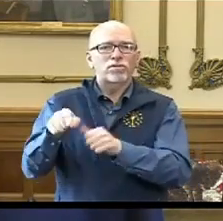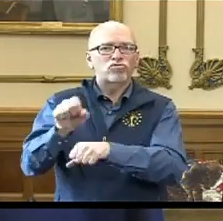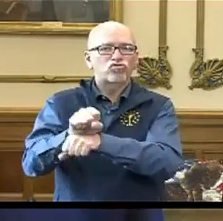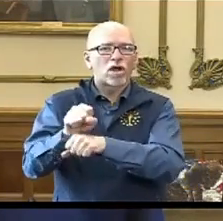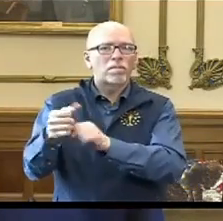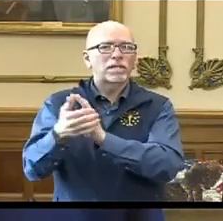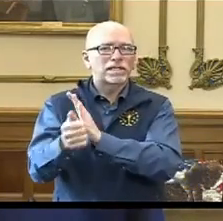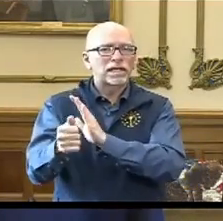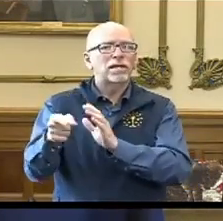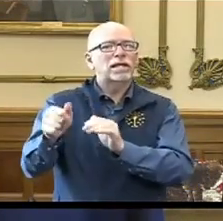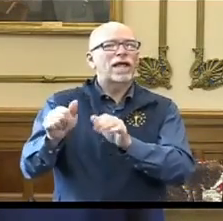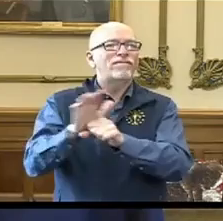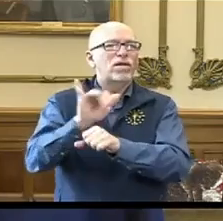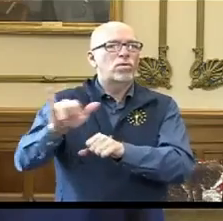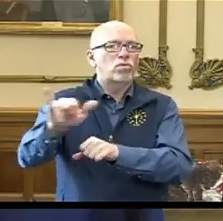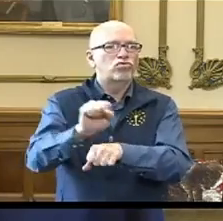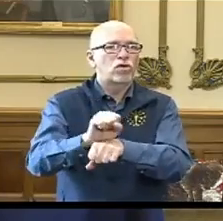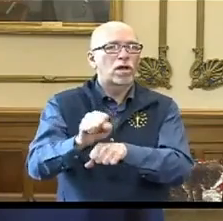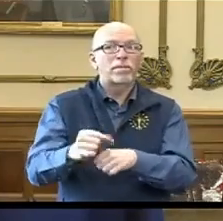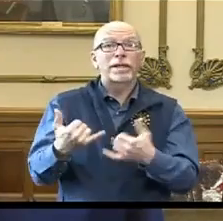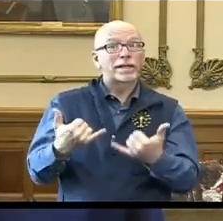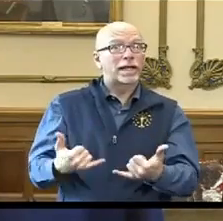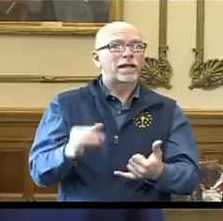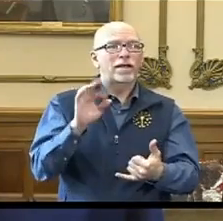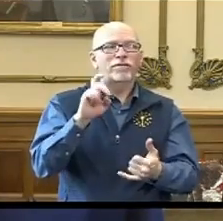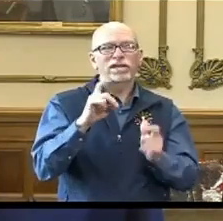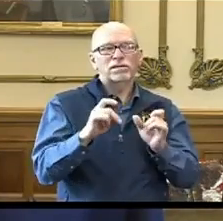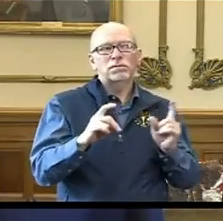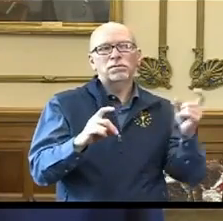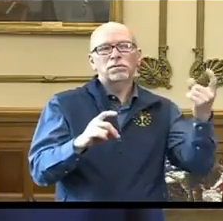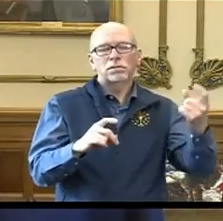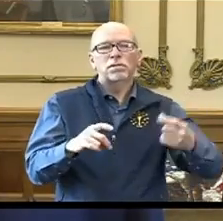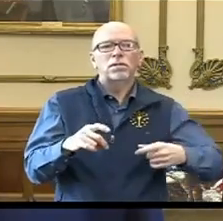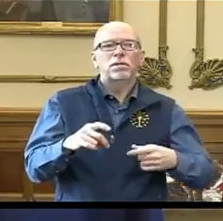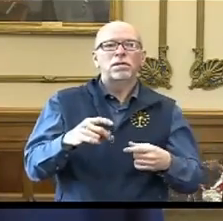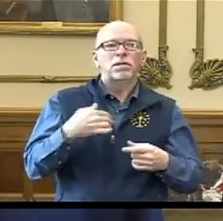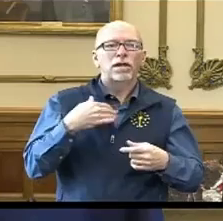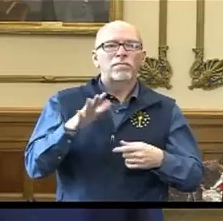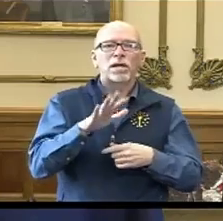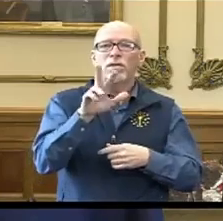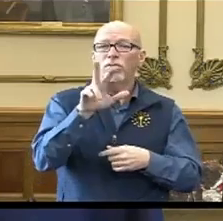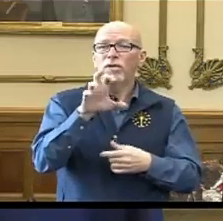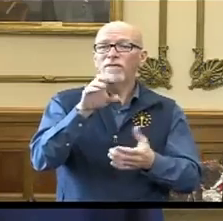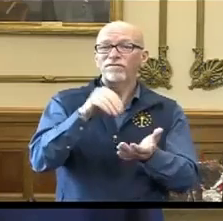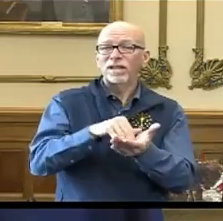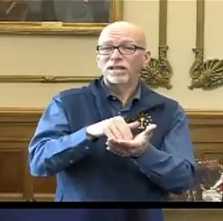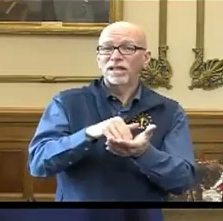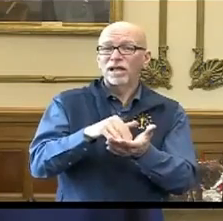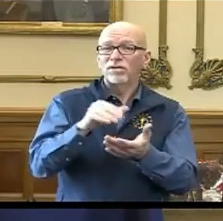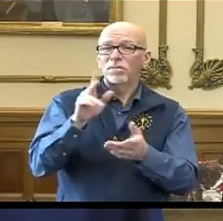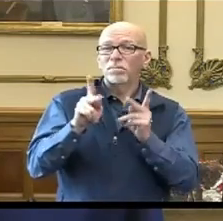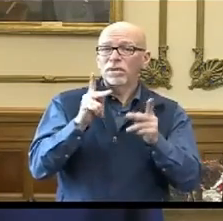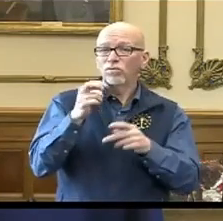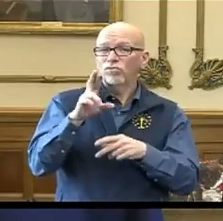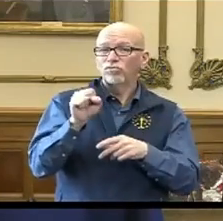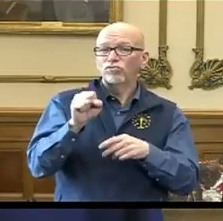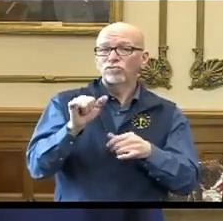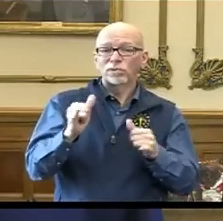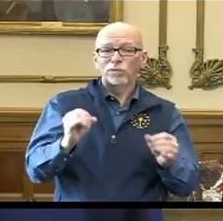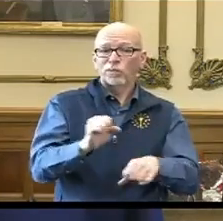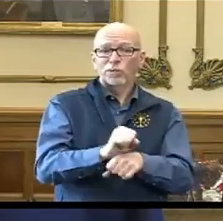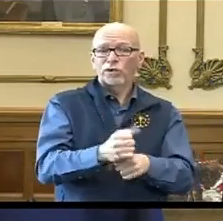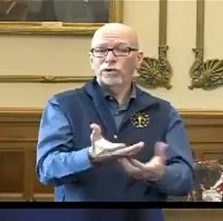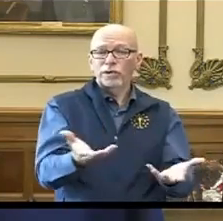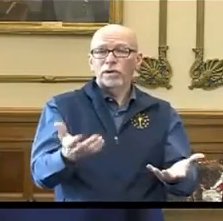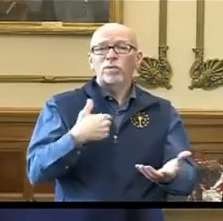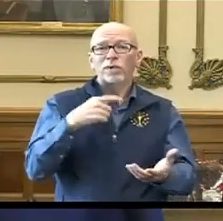job skills so they could fill those jobs. Now, as Fred just updated us all, we've got about 350,000 Hoosiers out of work, so we're going to